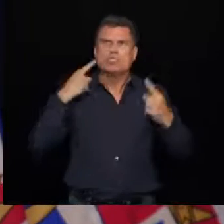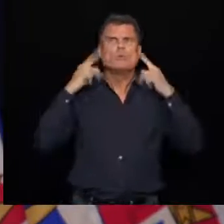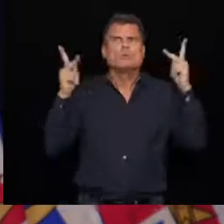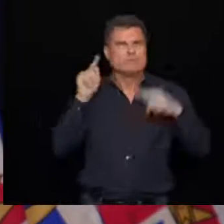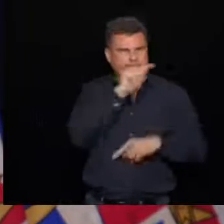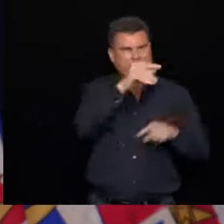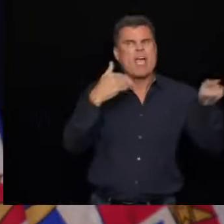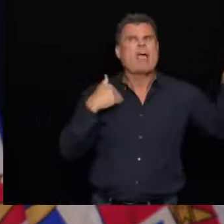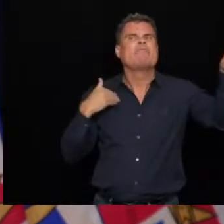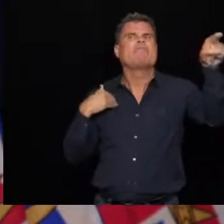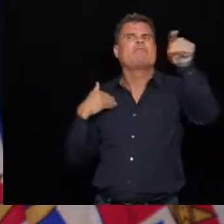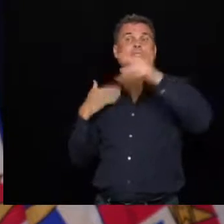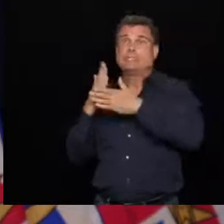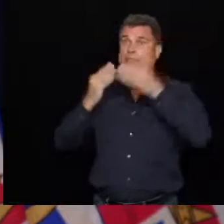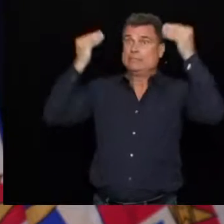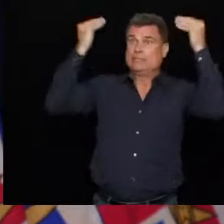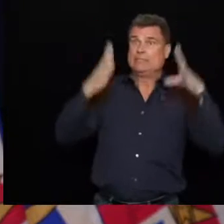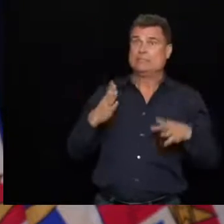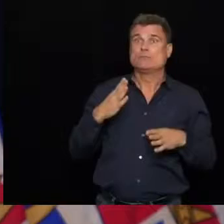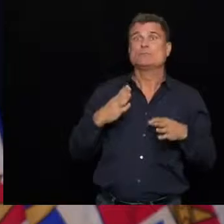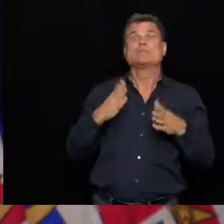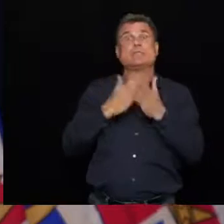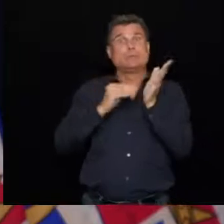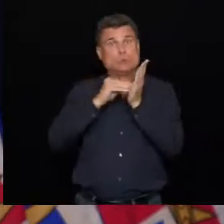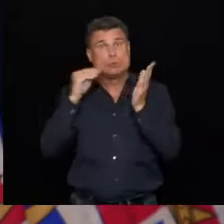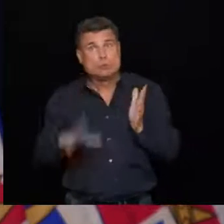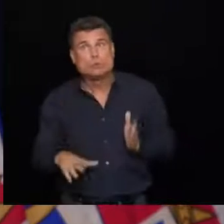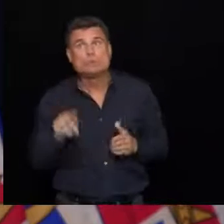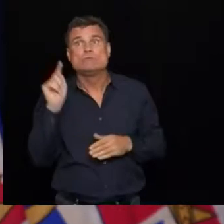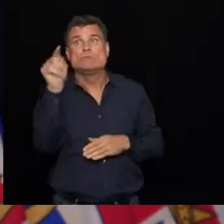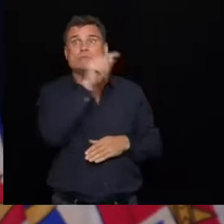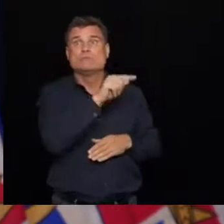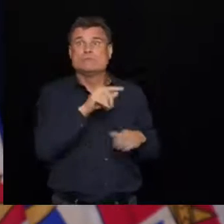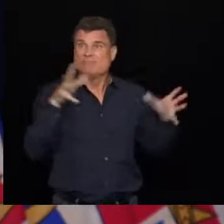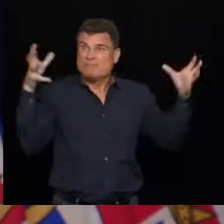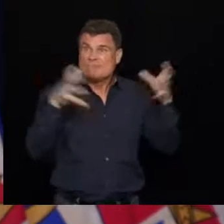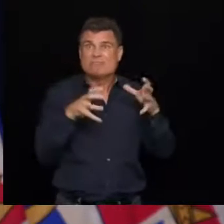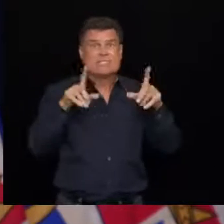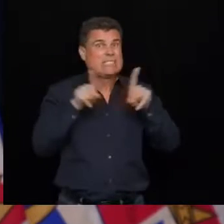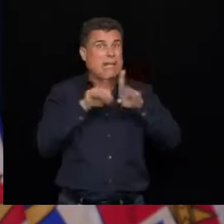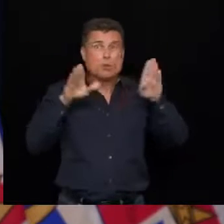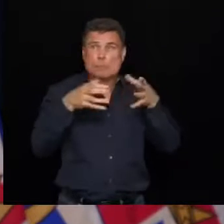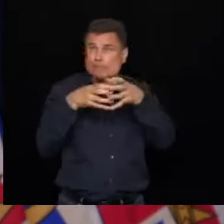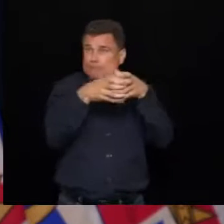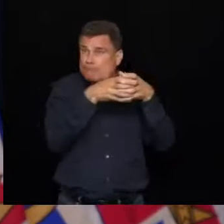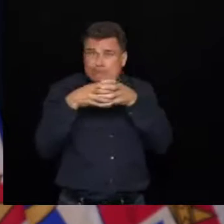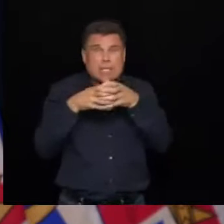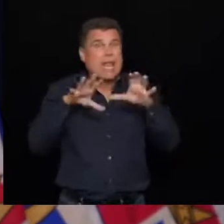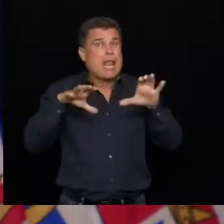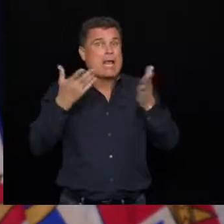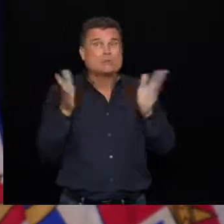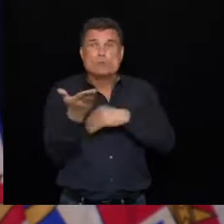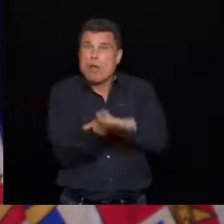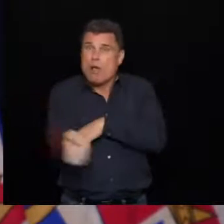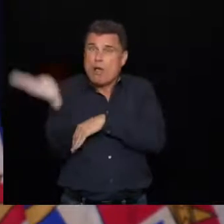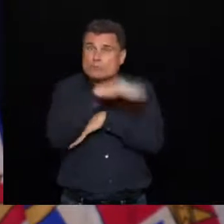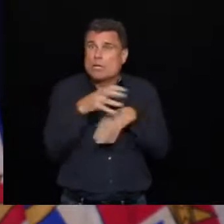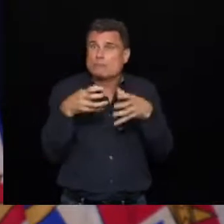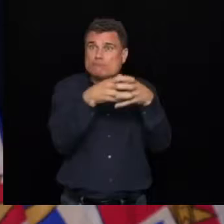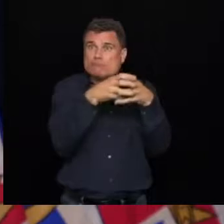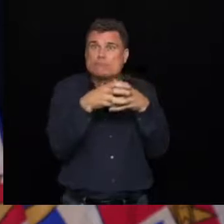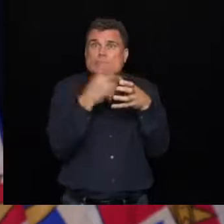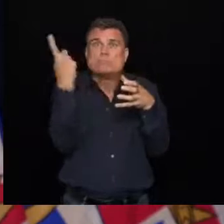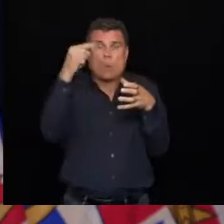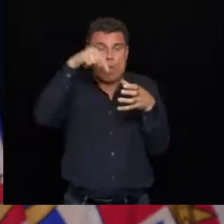students who are in the same cohort and in the same classroom as people who have tested positive have not